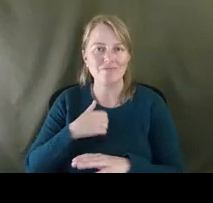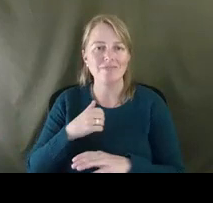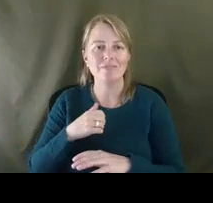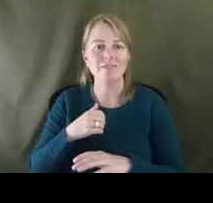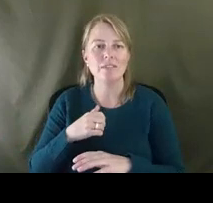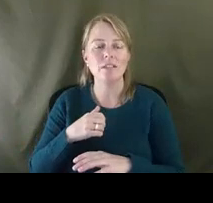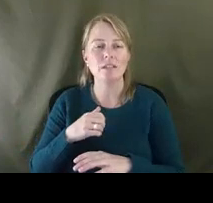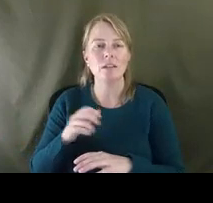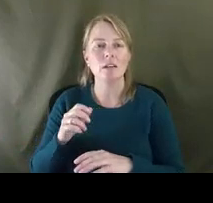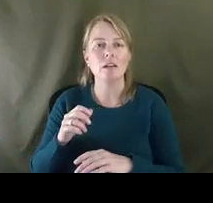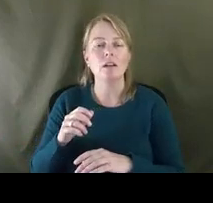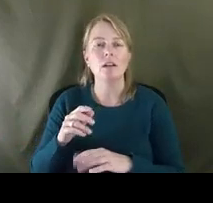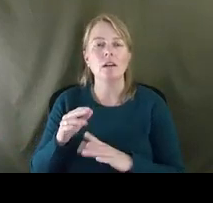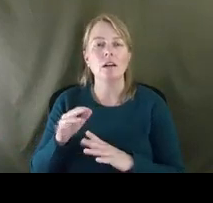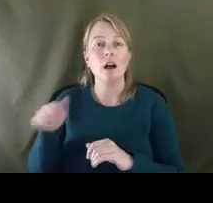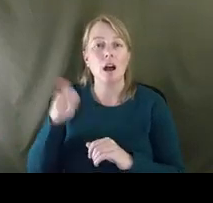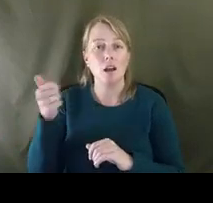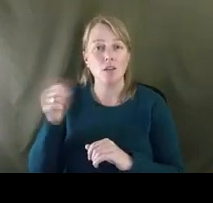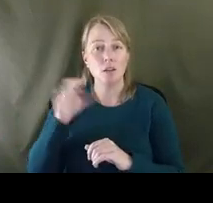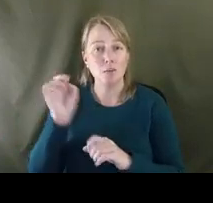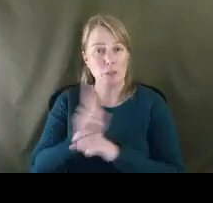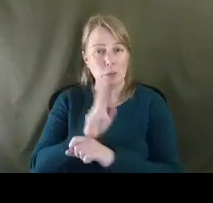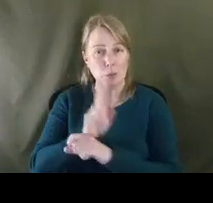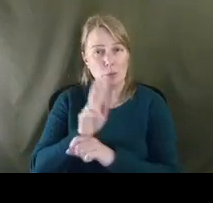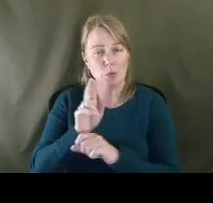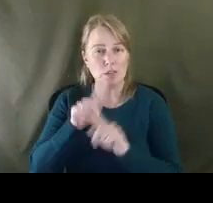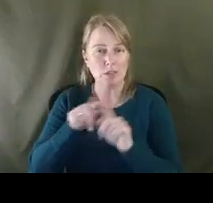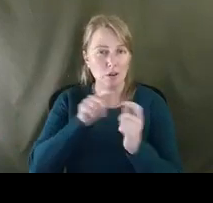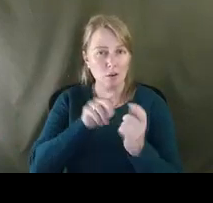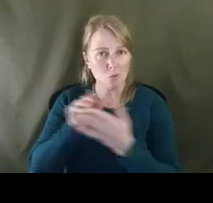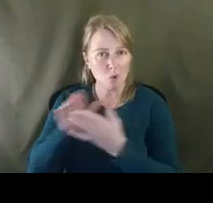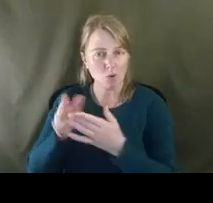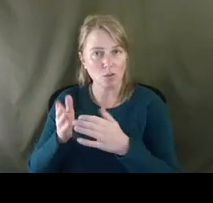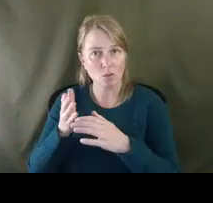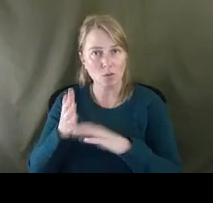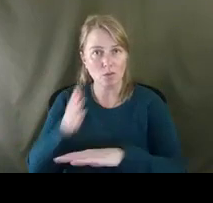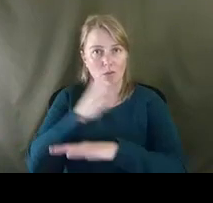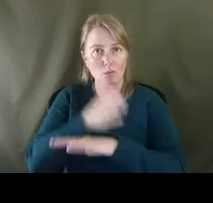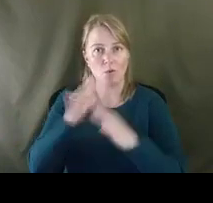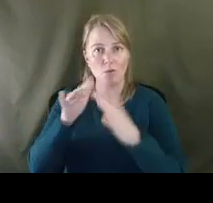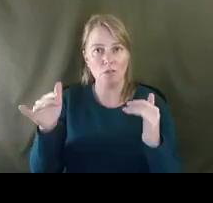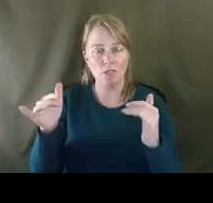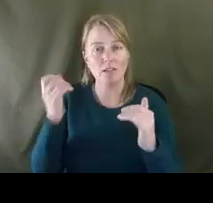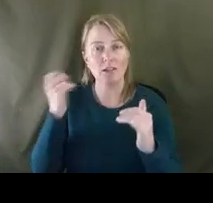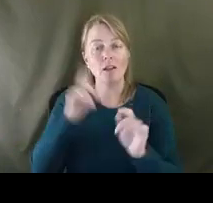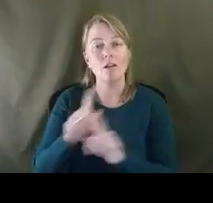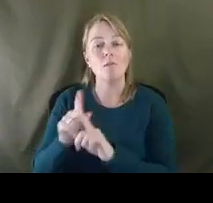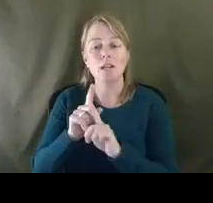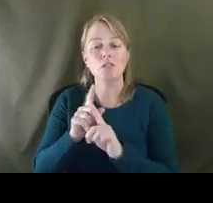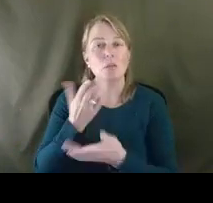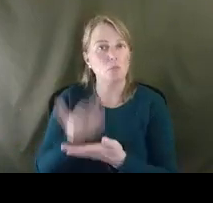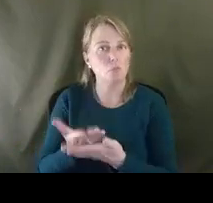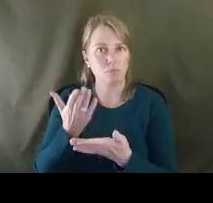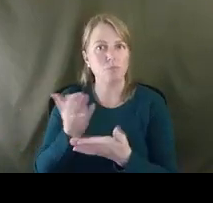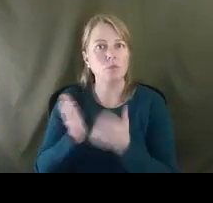unlike other tactics that companies have used to improve diversity, mentoring is actually proven to make a